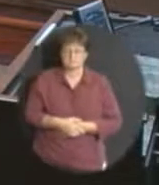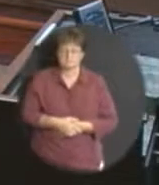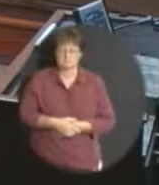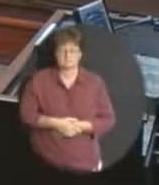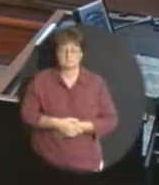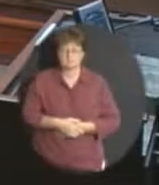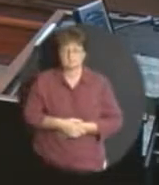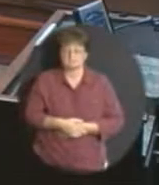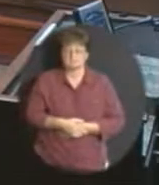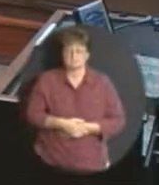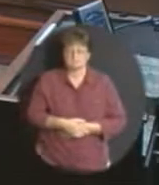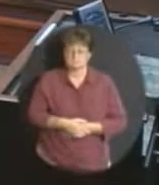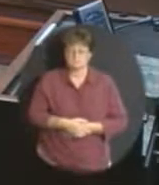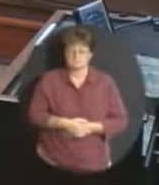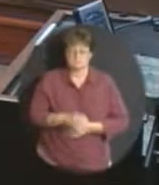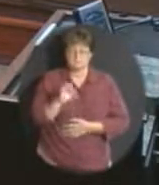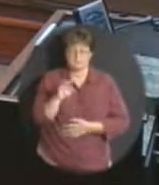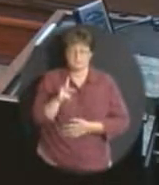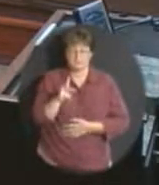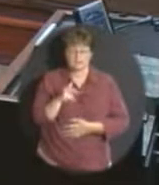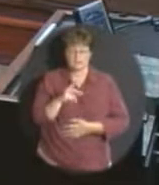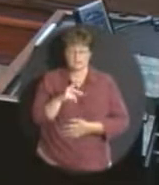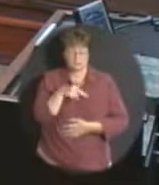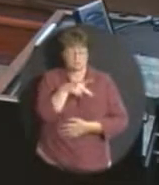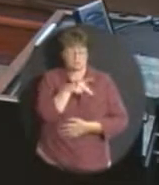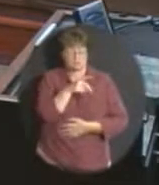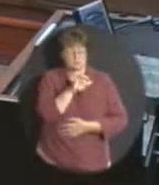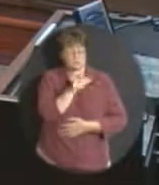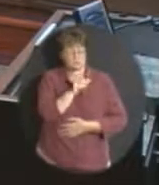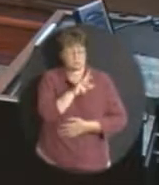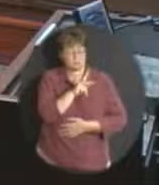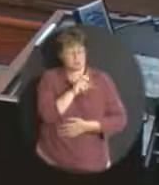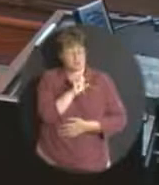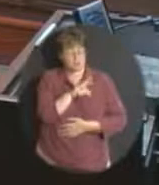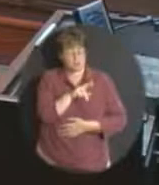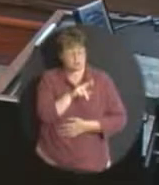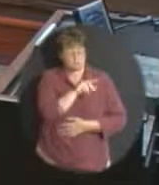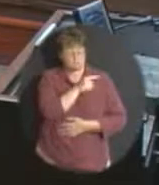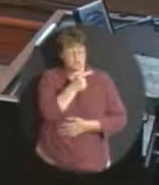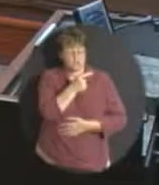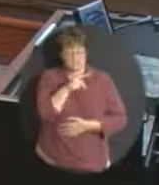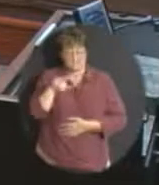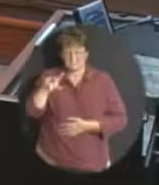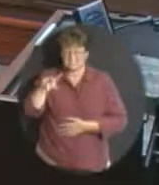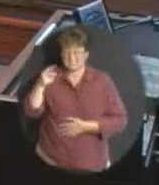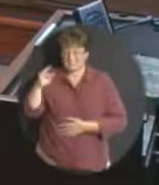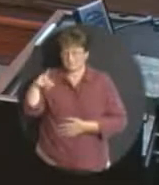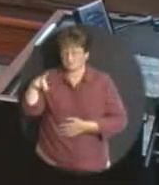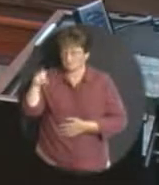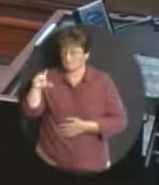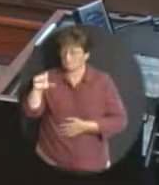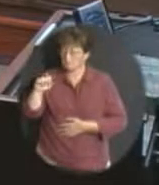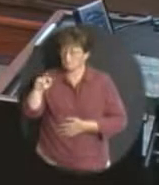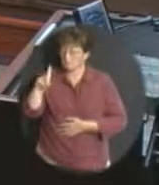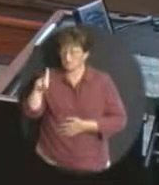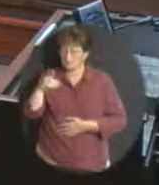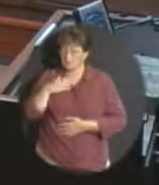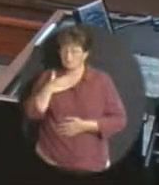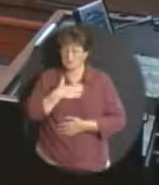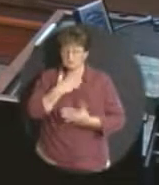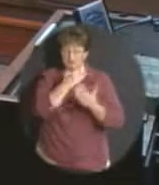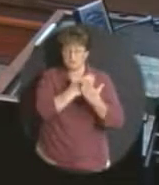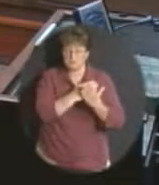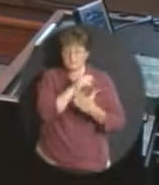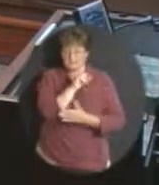All right, Ms. Hibbs, it's been moved by Mr. Parker and seconded by Mr. Poland to approve our consent agenda. Would you call the roll, please? Yes.